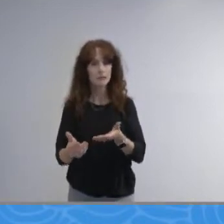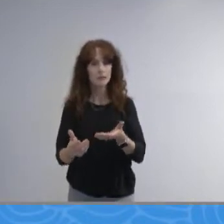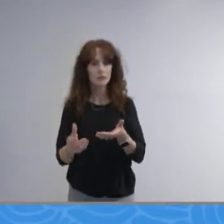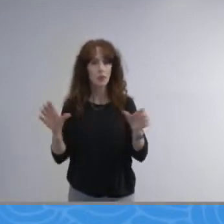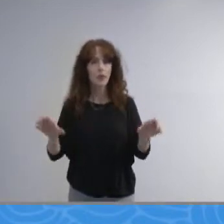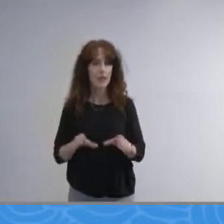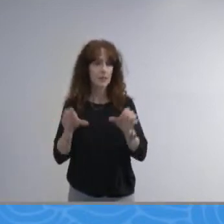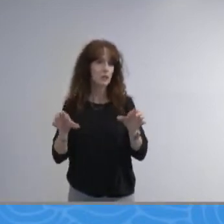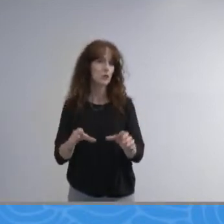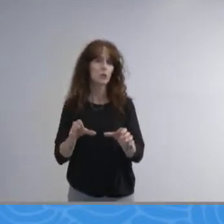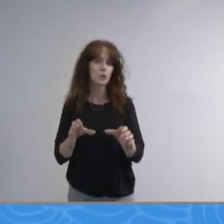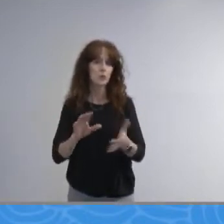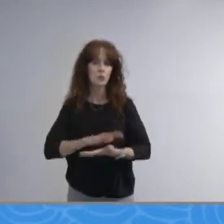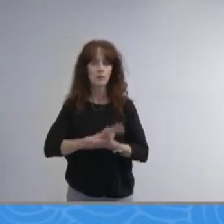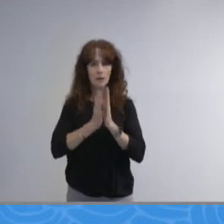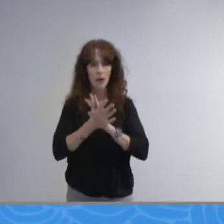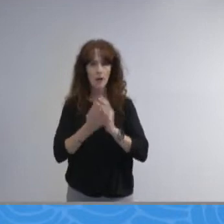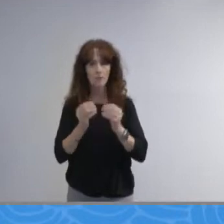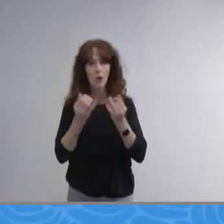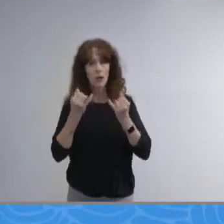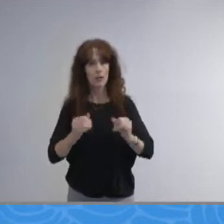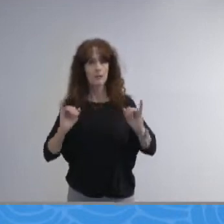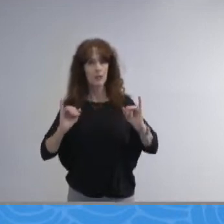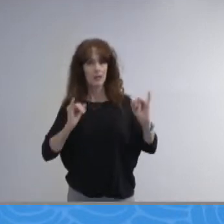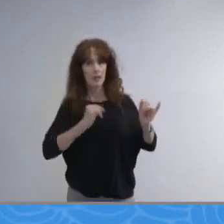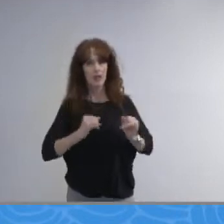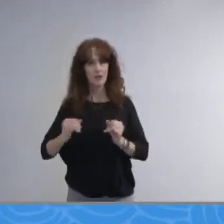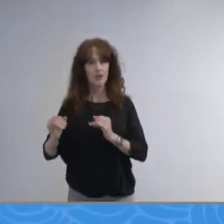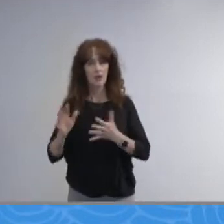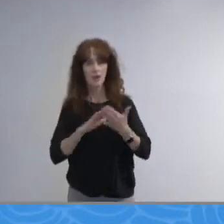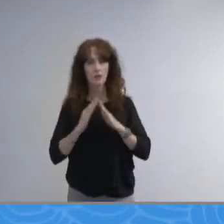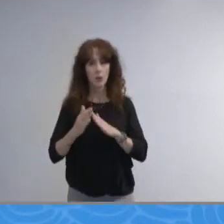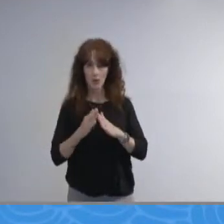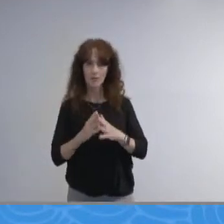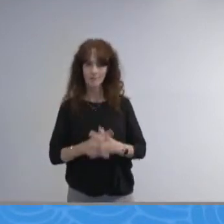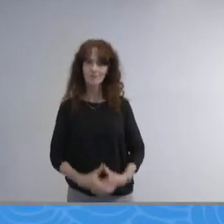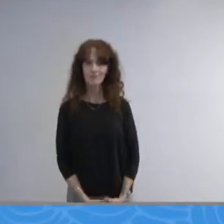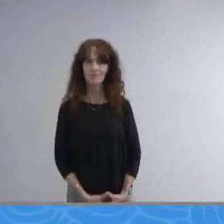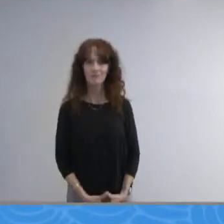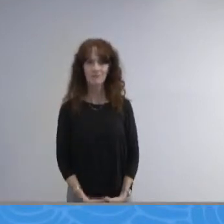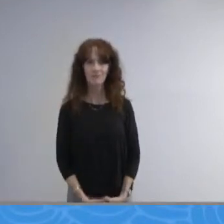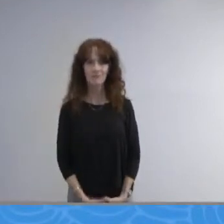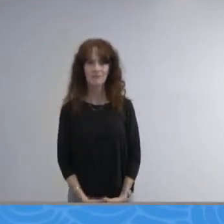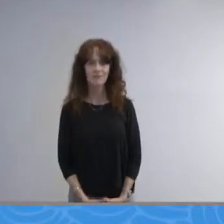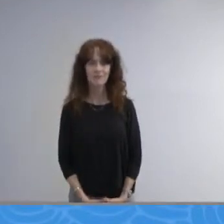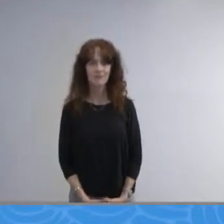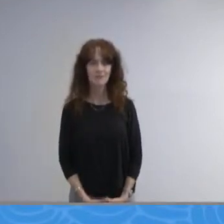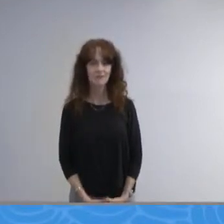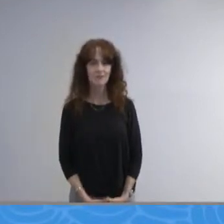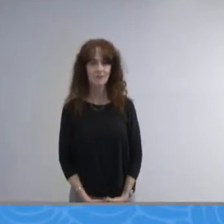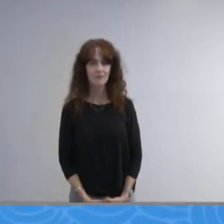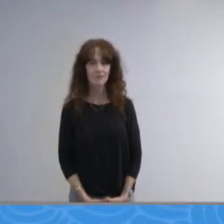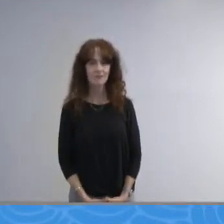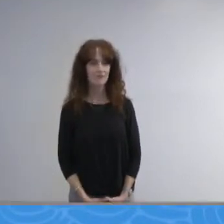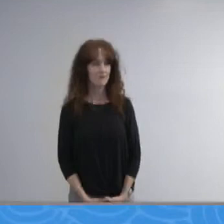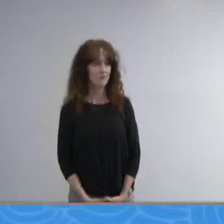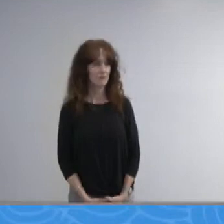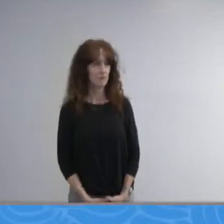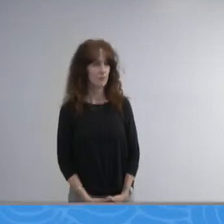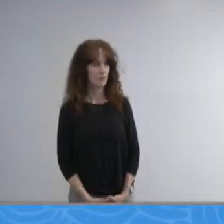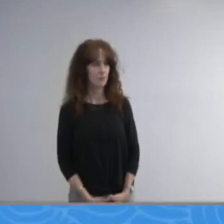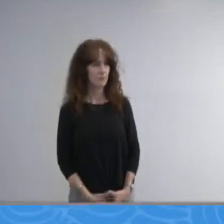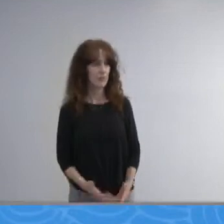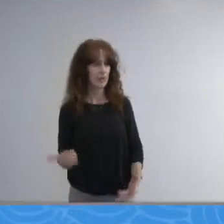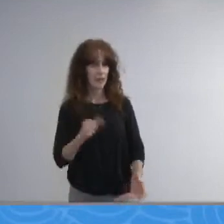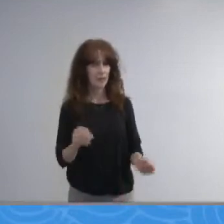to, become more independent individuals in the community. Okay. It doesn't seem like we have any